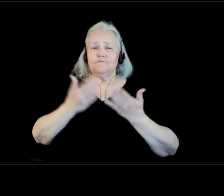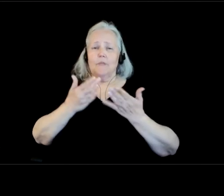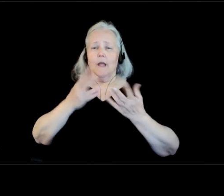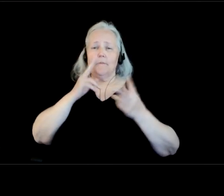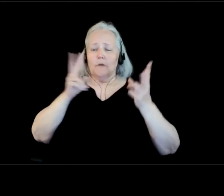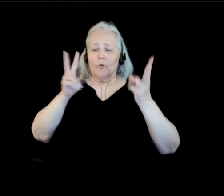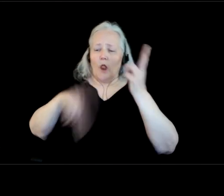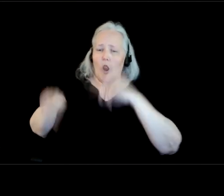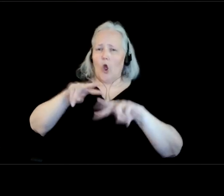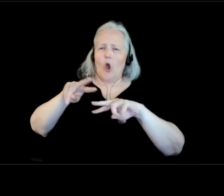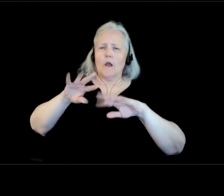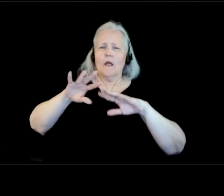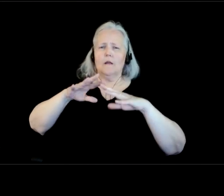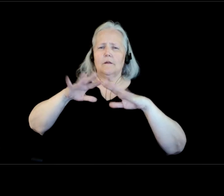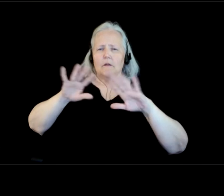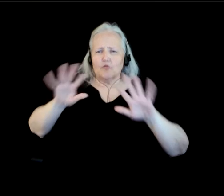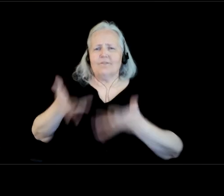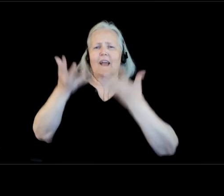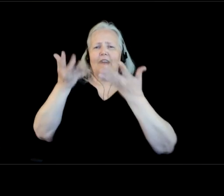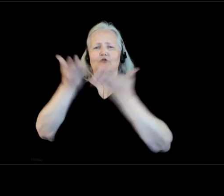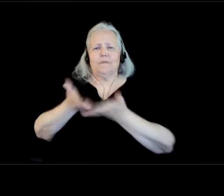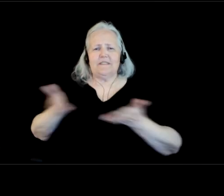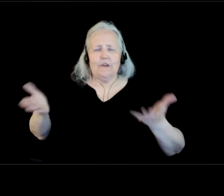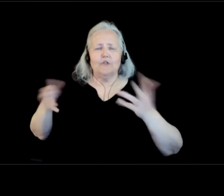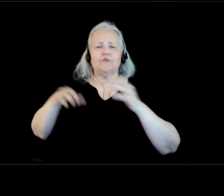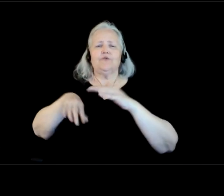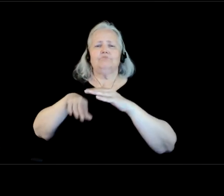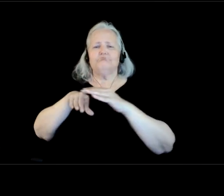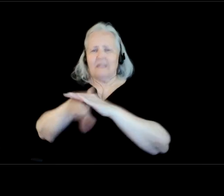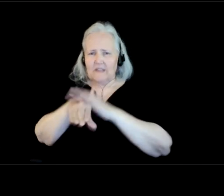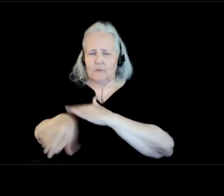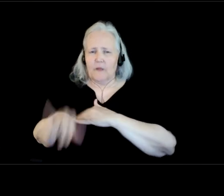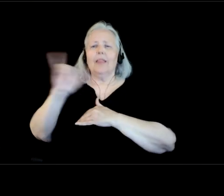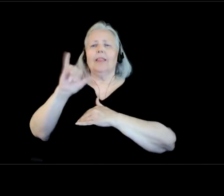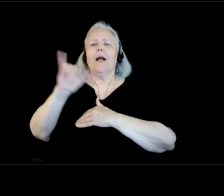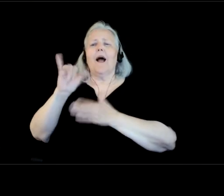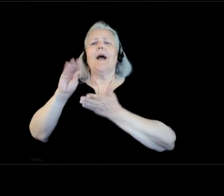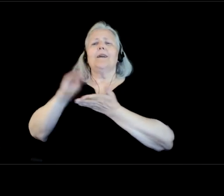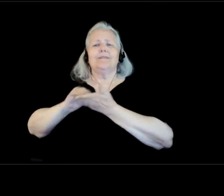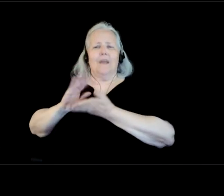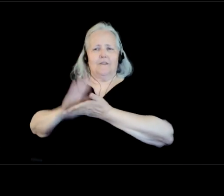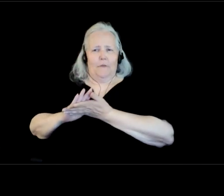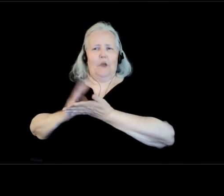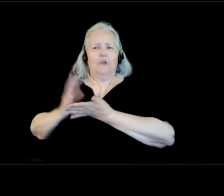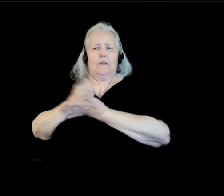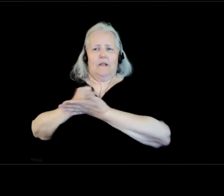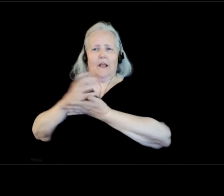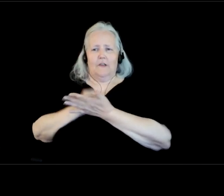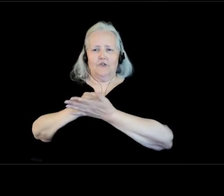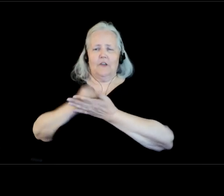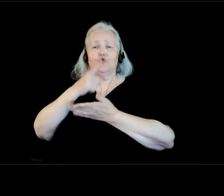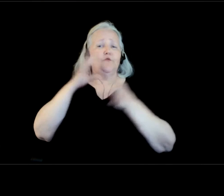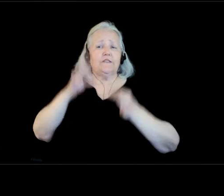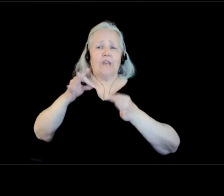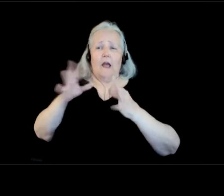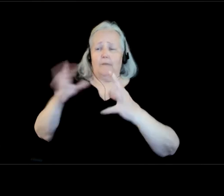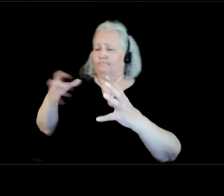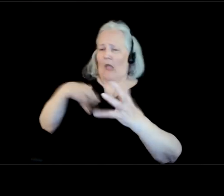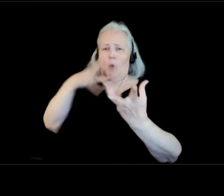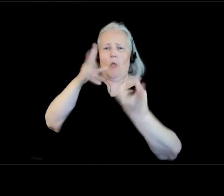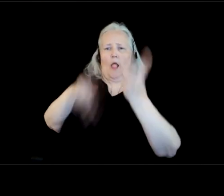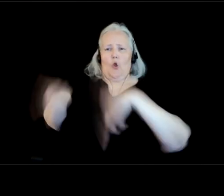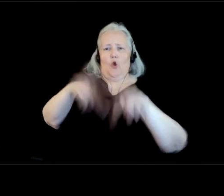materials that are accessible in the same way a documentary corpus might be. And is like, I'm going to review this and I'm going to tell you what